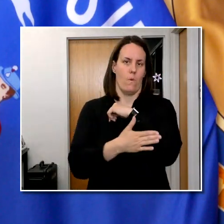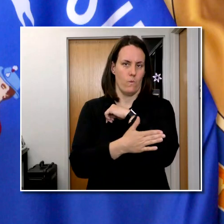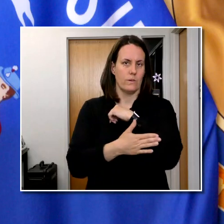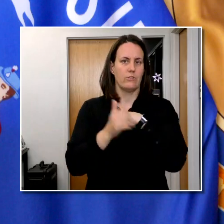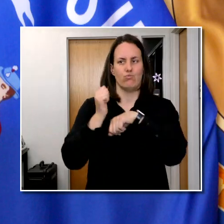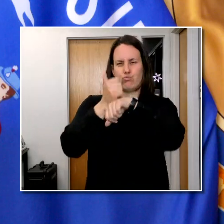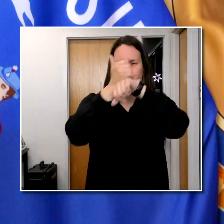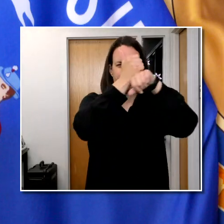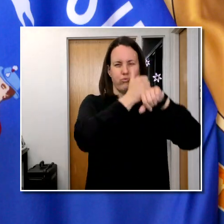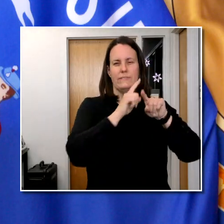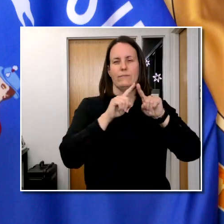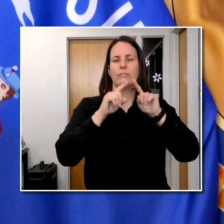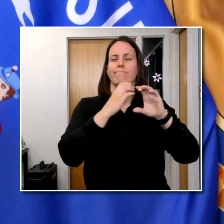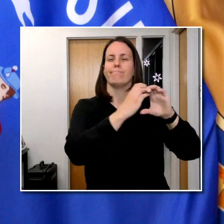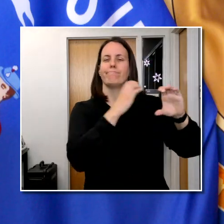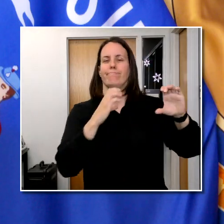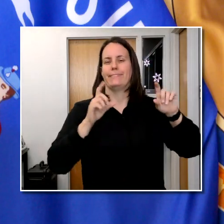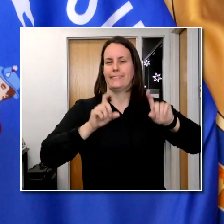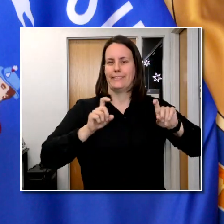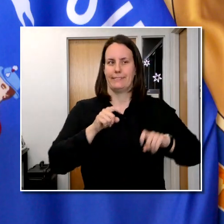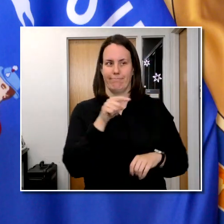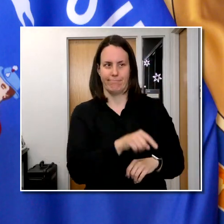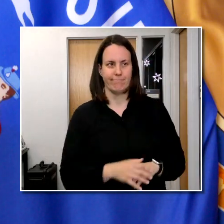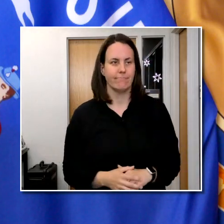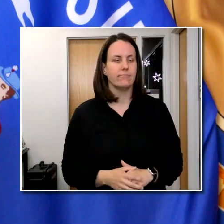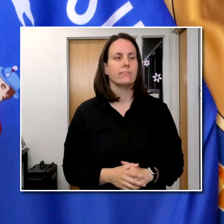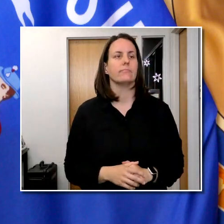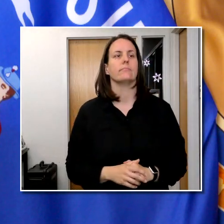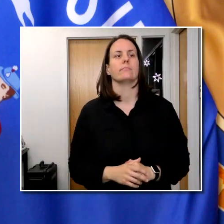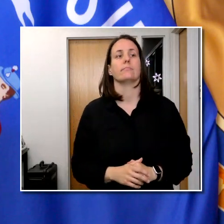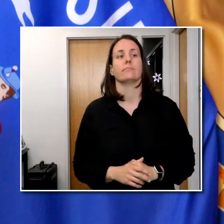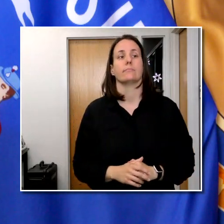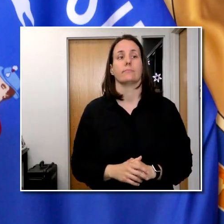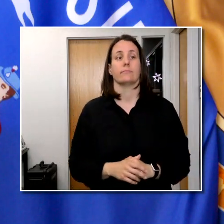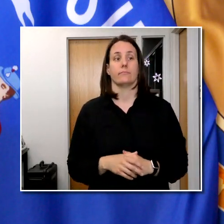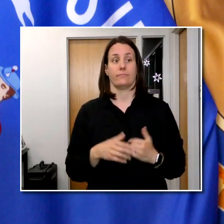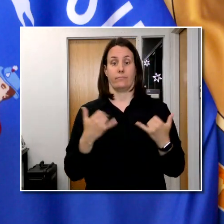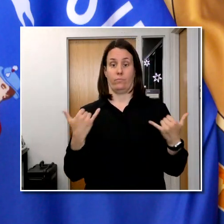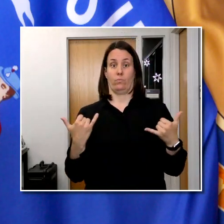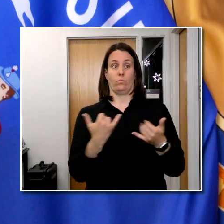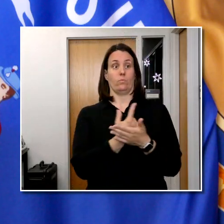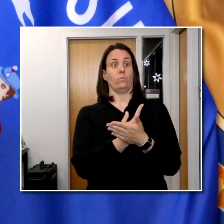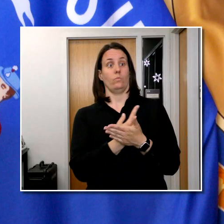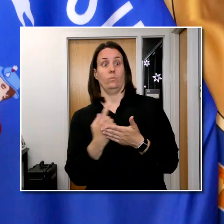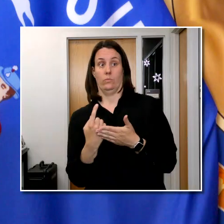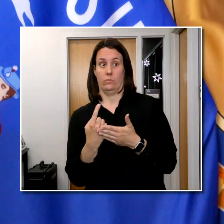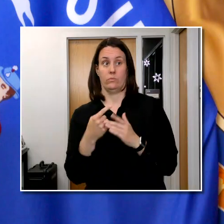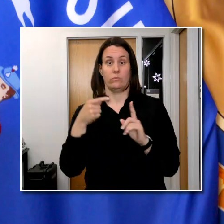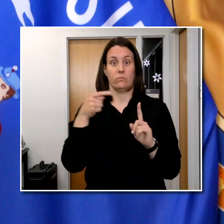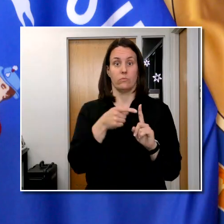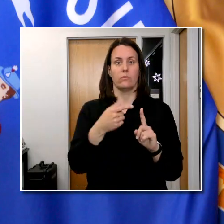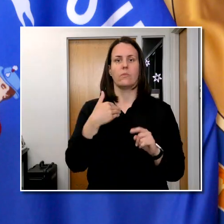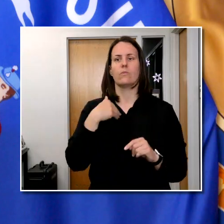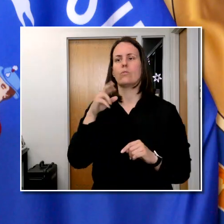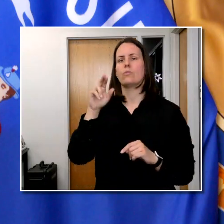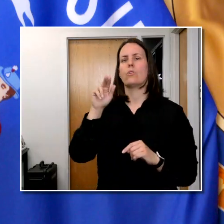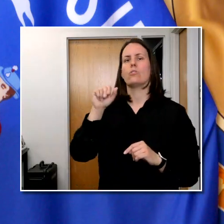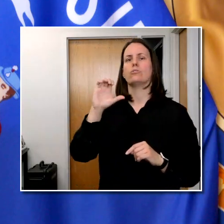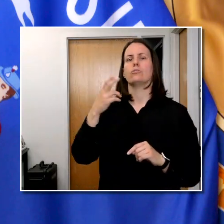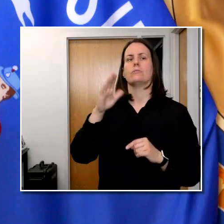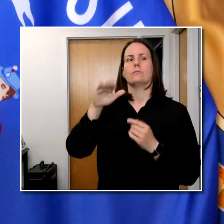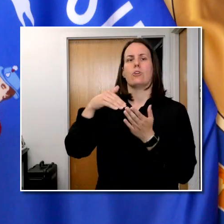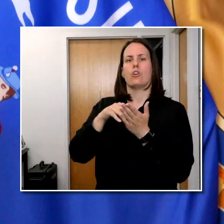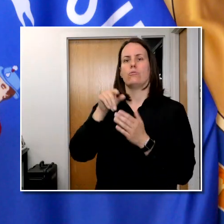community-based testing site in Buffalo County, and this week we transitioned the site at the Resch Center in Green Bay to a community-based